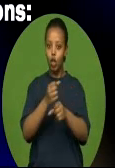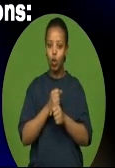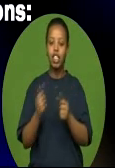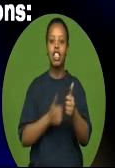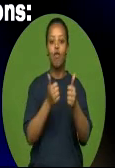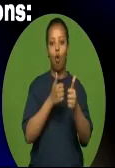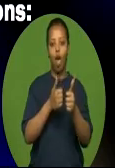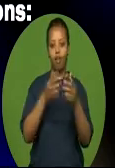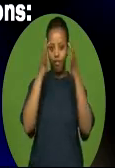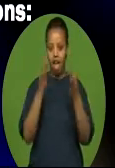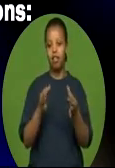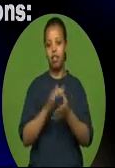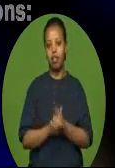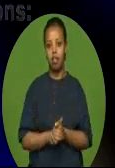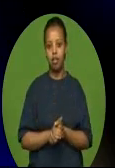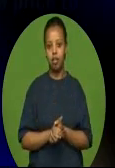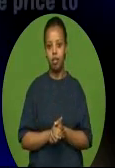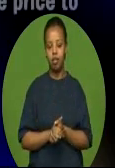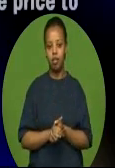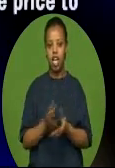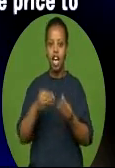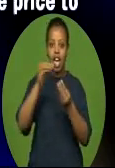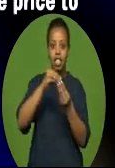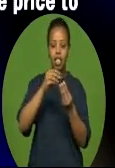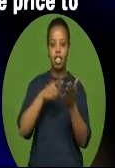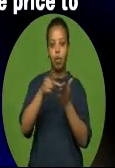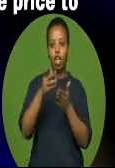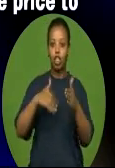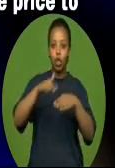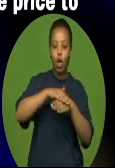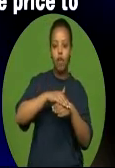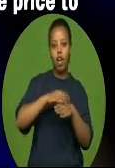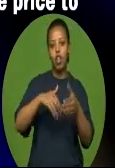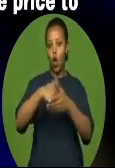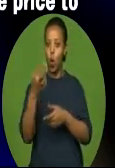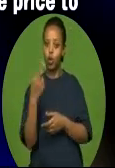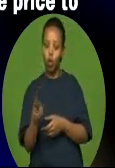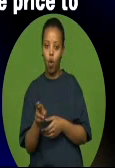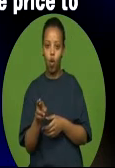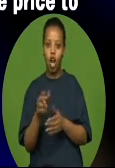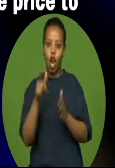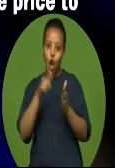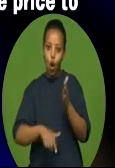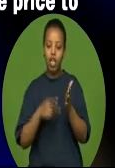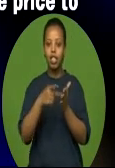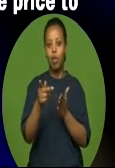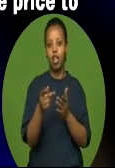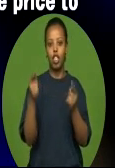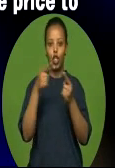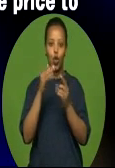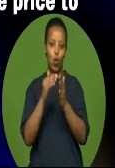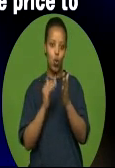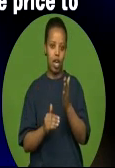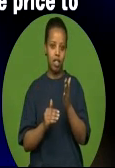have to take the following actions: raising the price to cover the cost or lowering